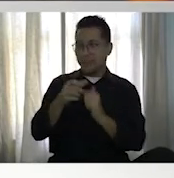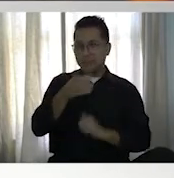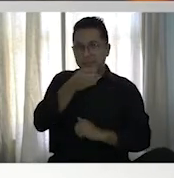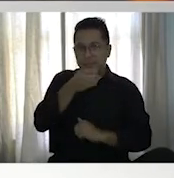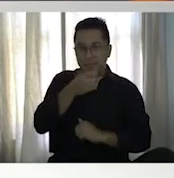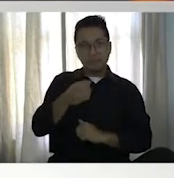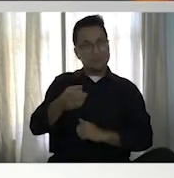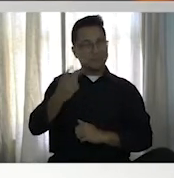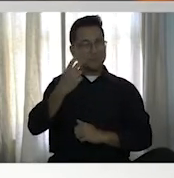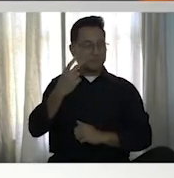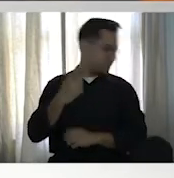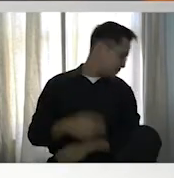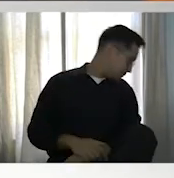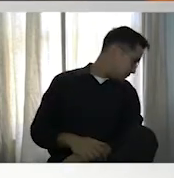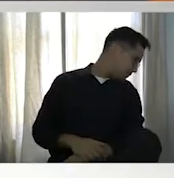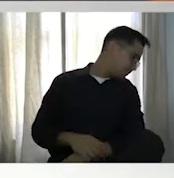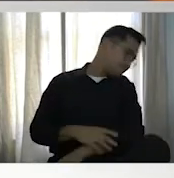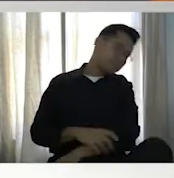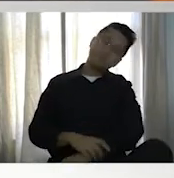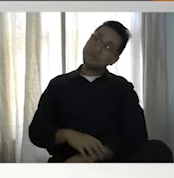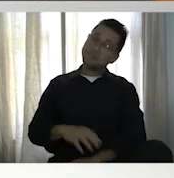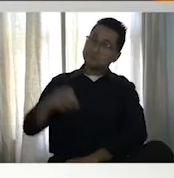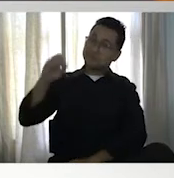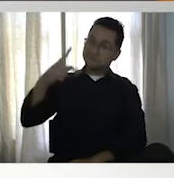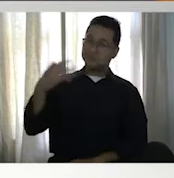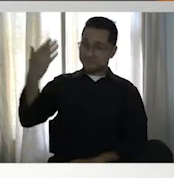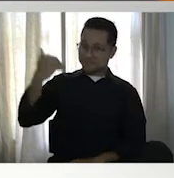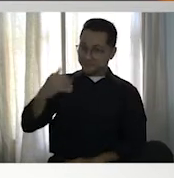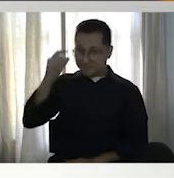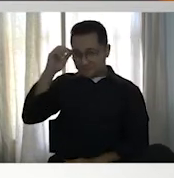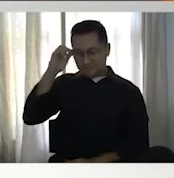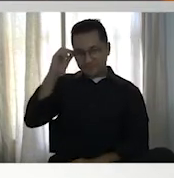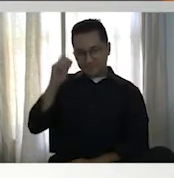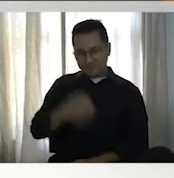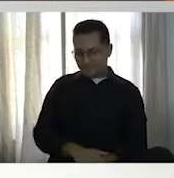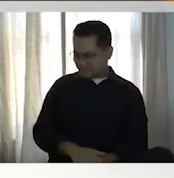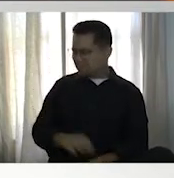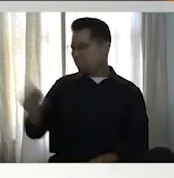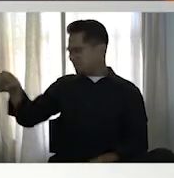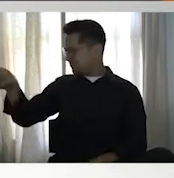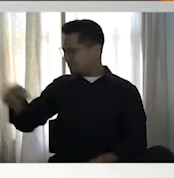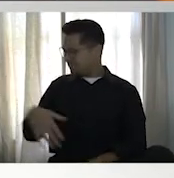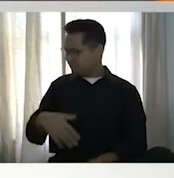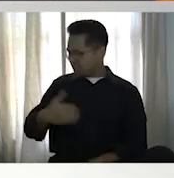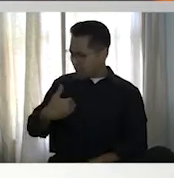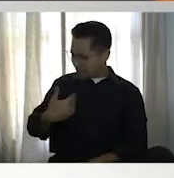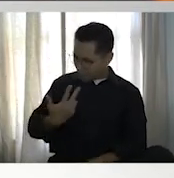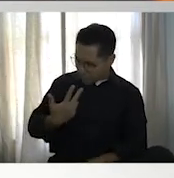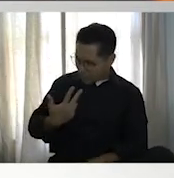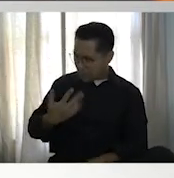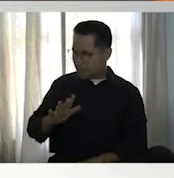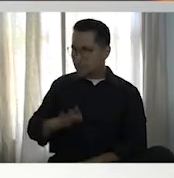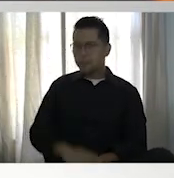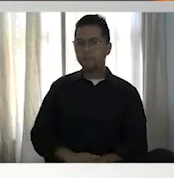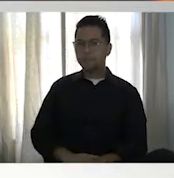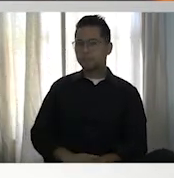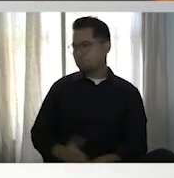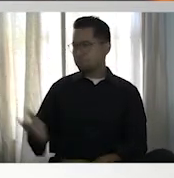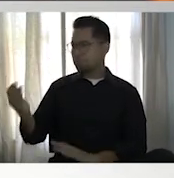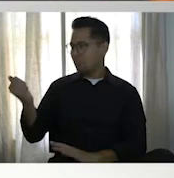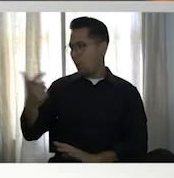can. Okay, so this game, yeah, let's do. We got 3, all